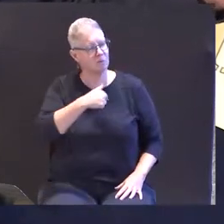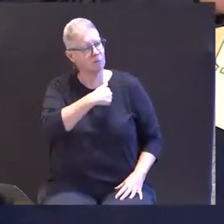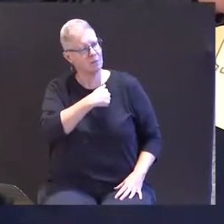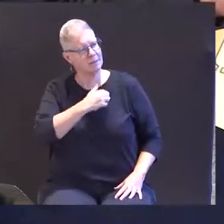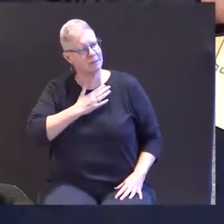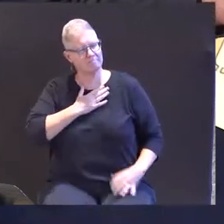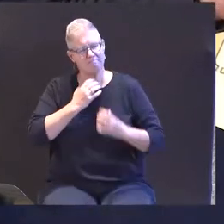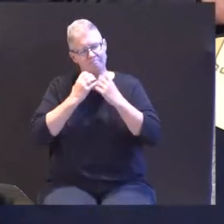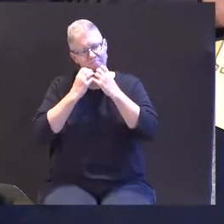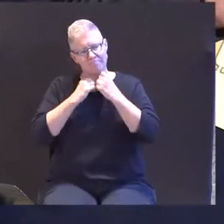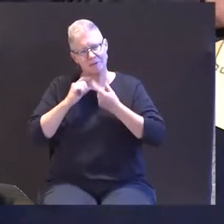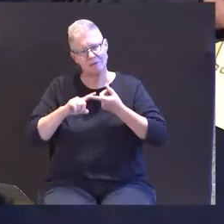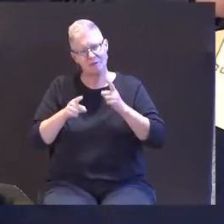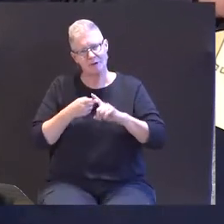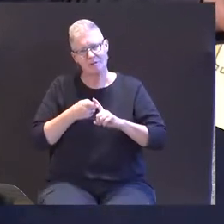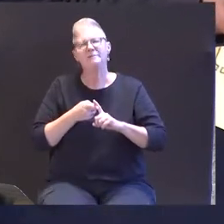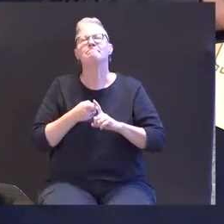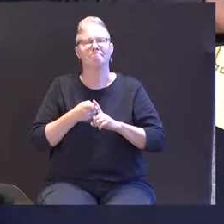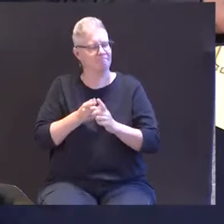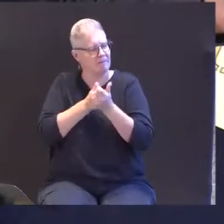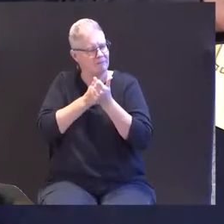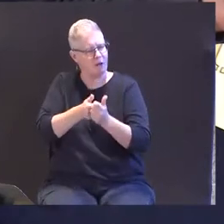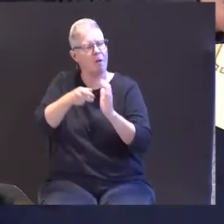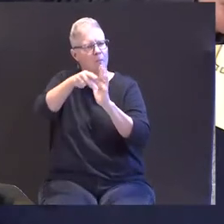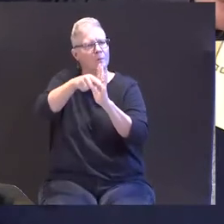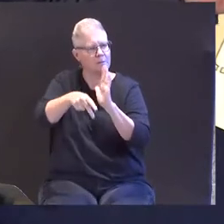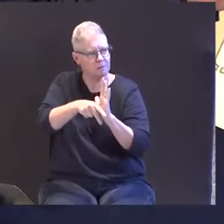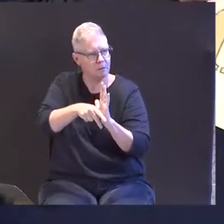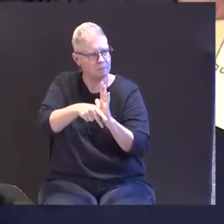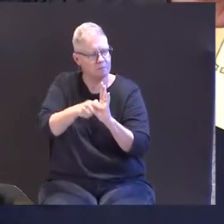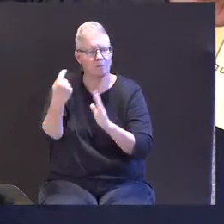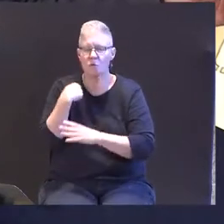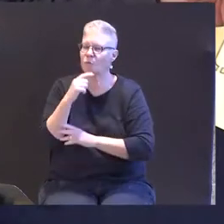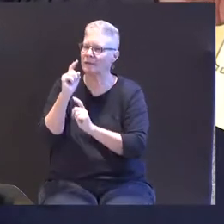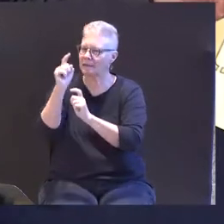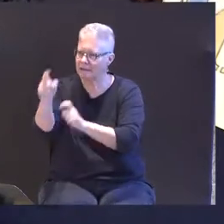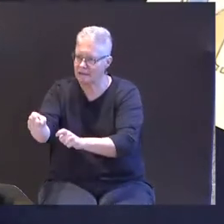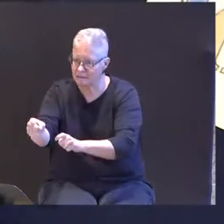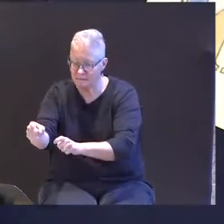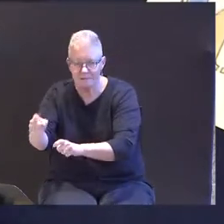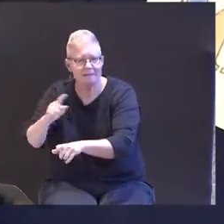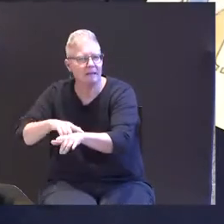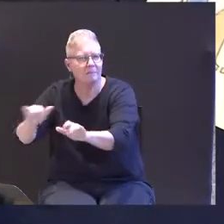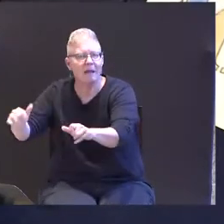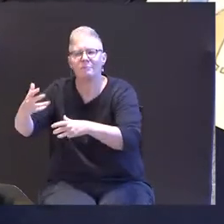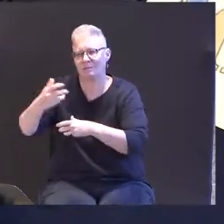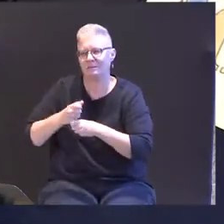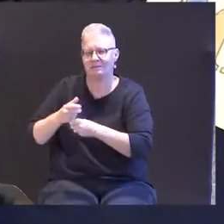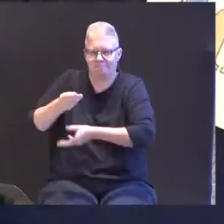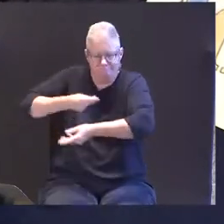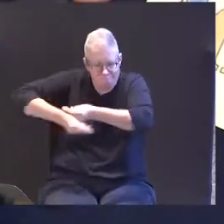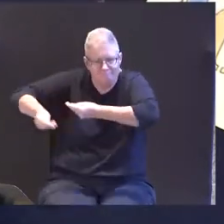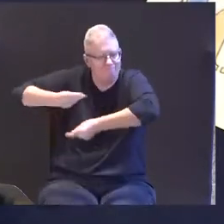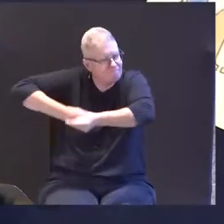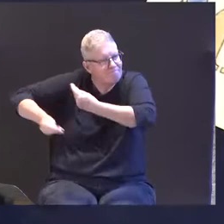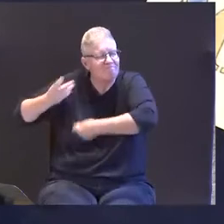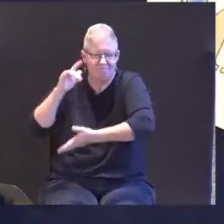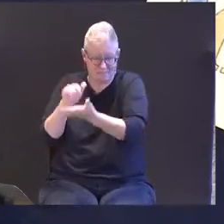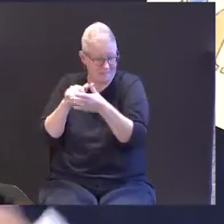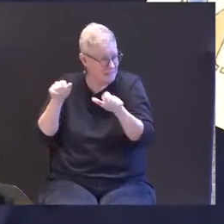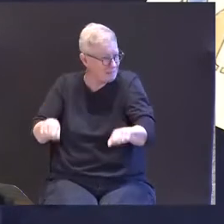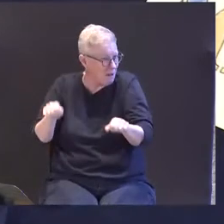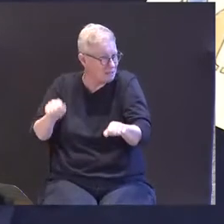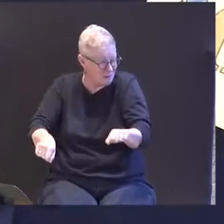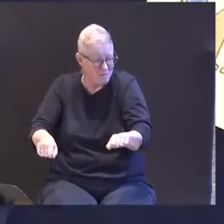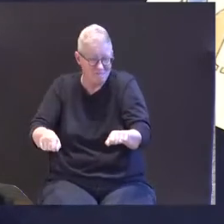principle. As you give, you receive. We know that. We understand that. And that is possible because of this community, and you are this community.